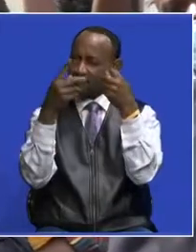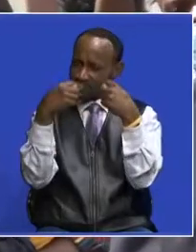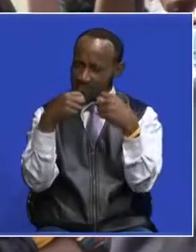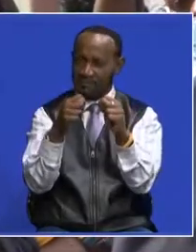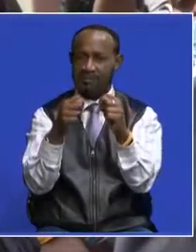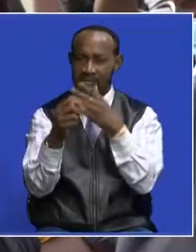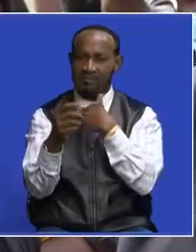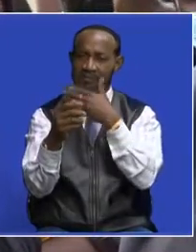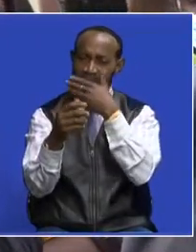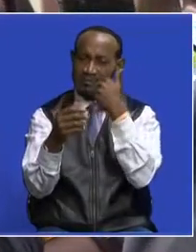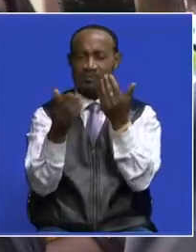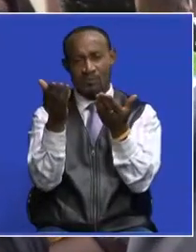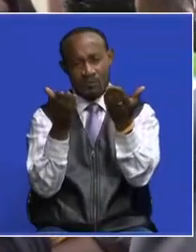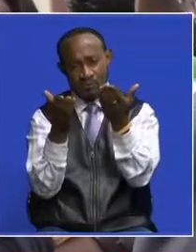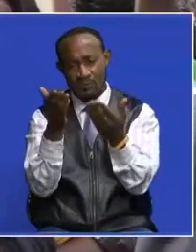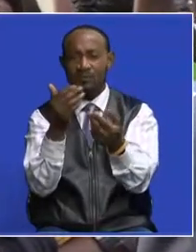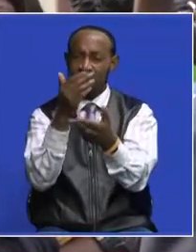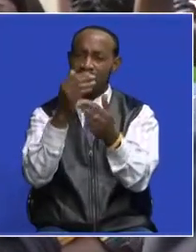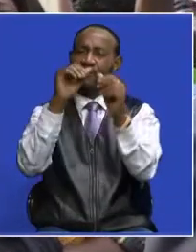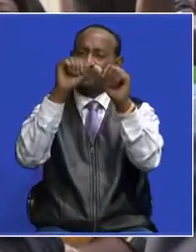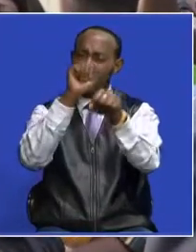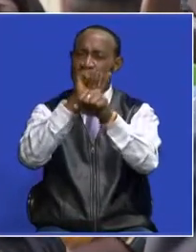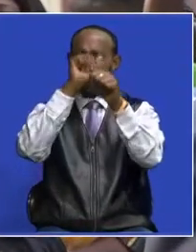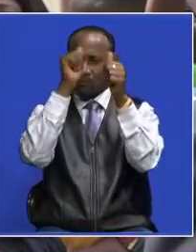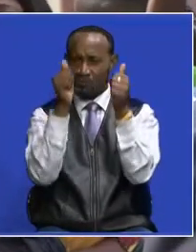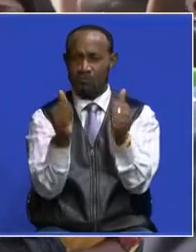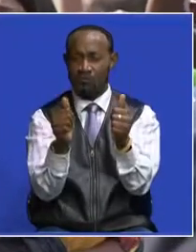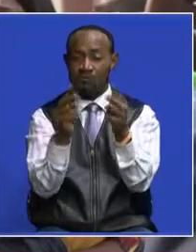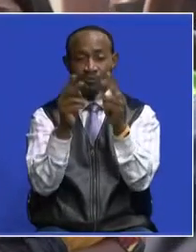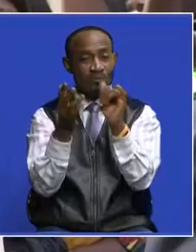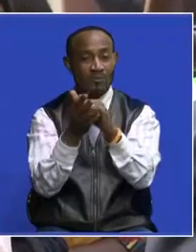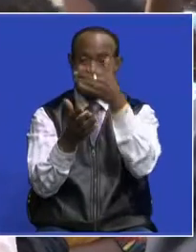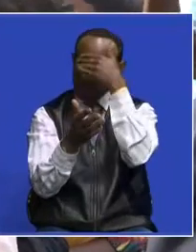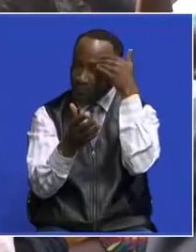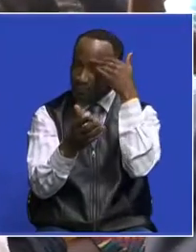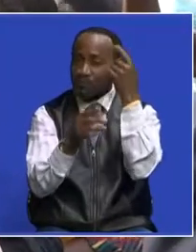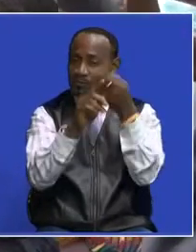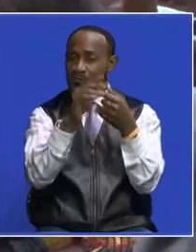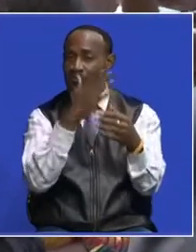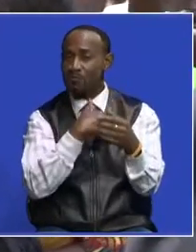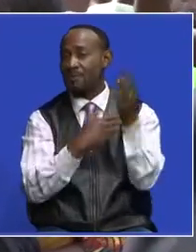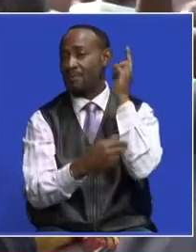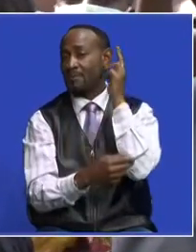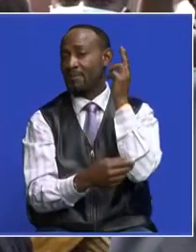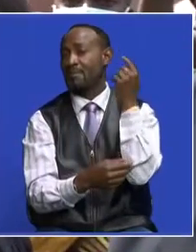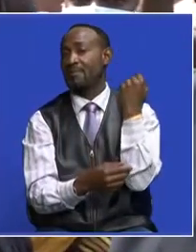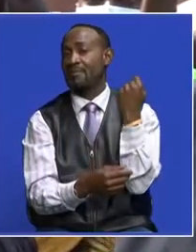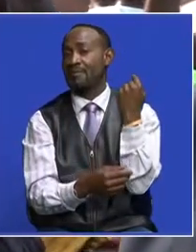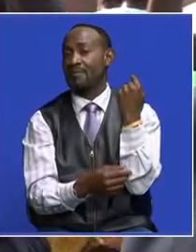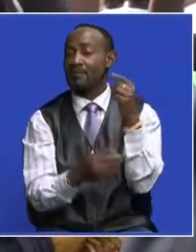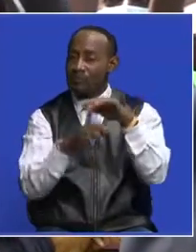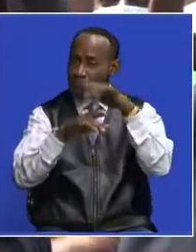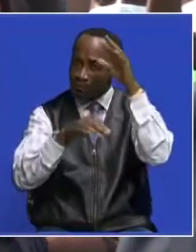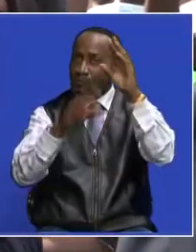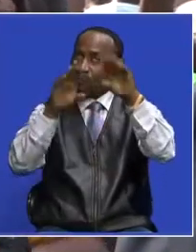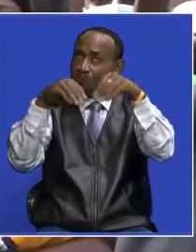I will endeavor to serve and serve well, so that I do not forget where I've come from, so that glory can